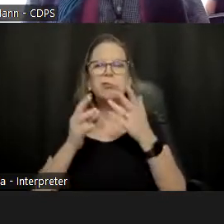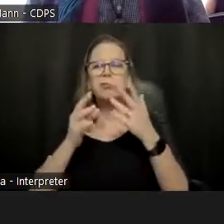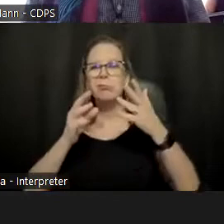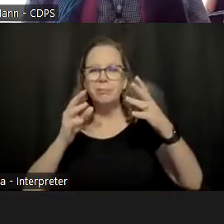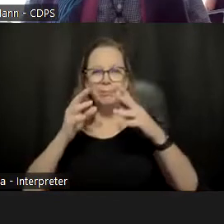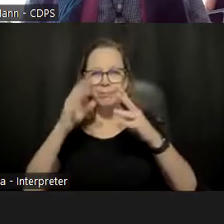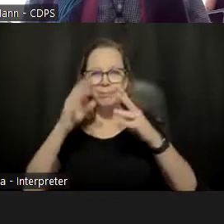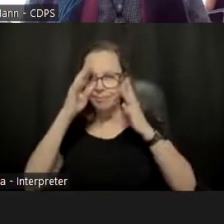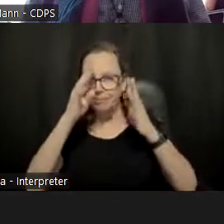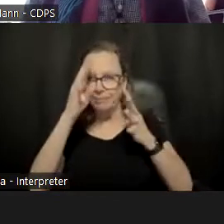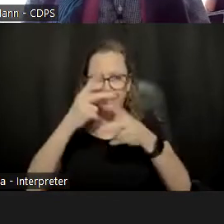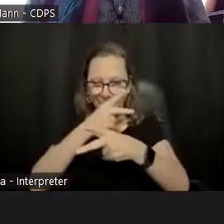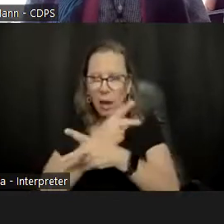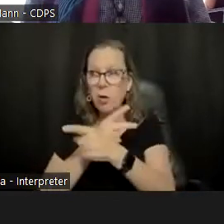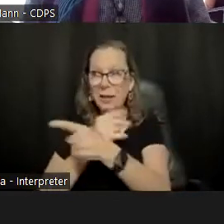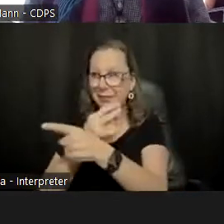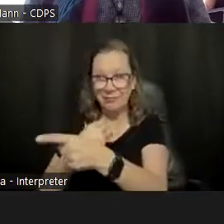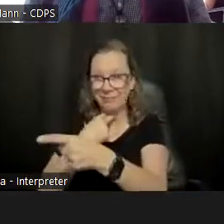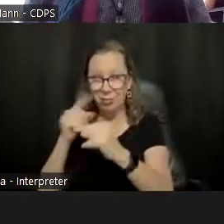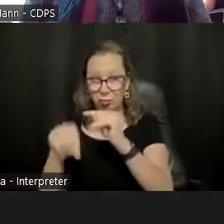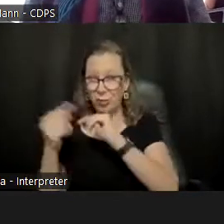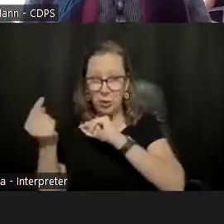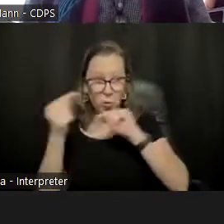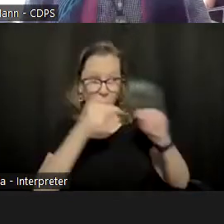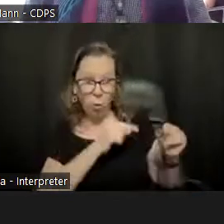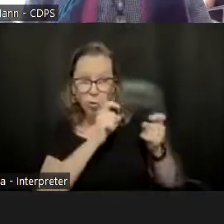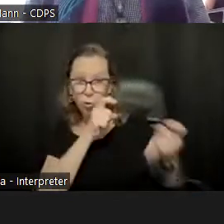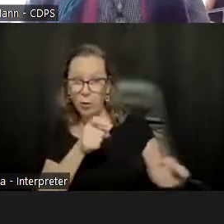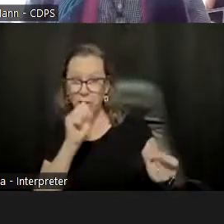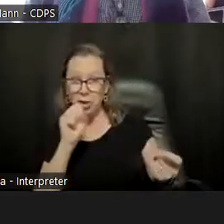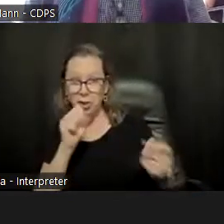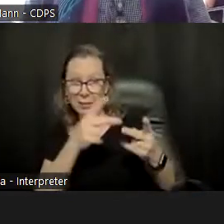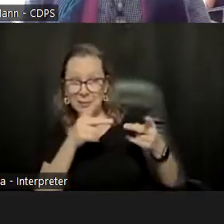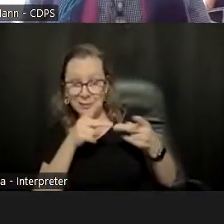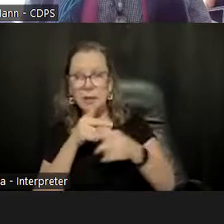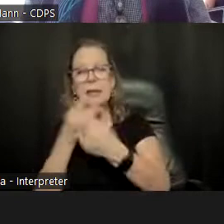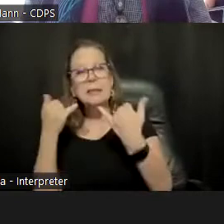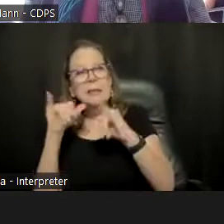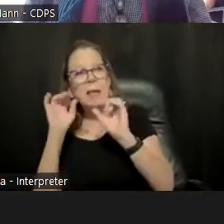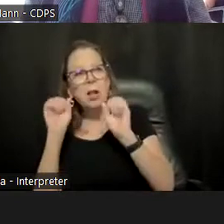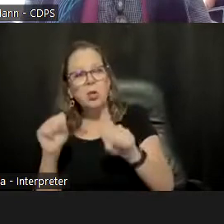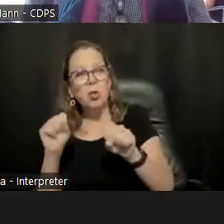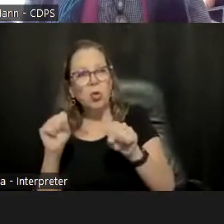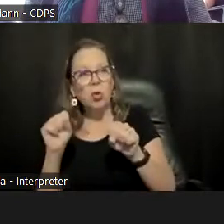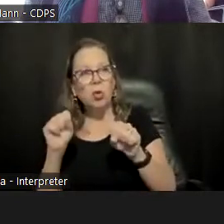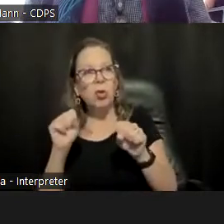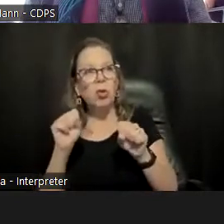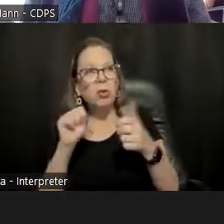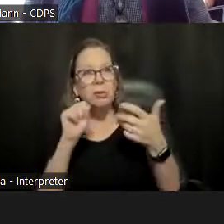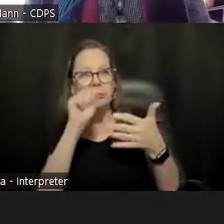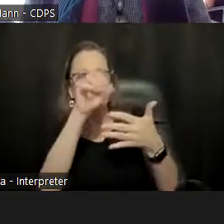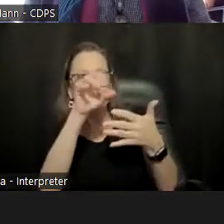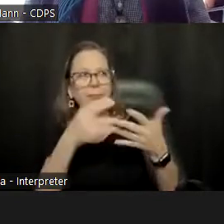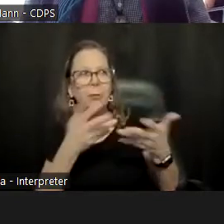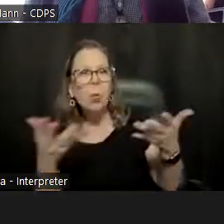those who couldn't get to the donation site could still be able to identify some of the